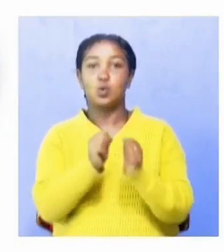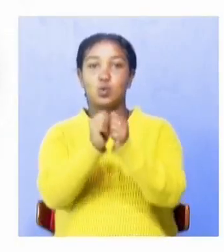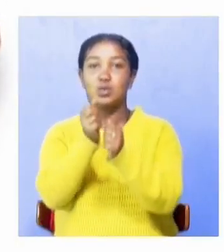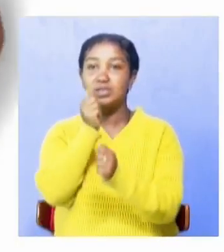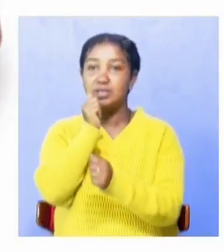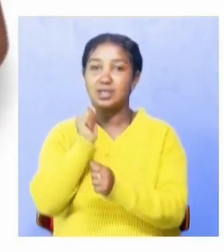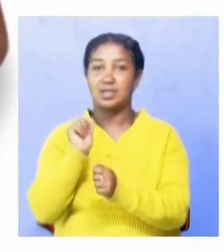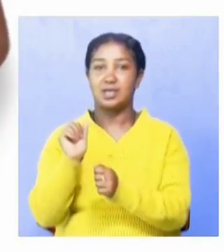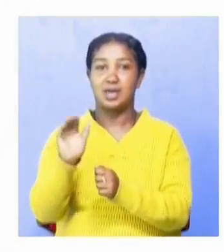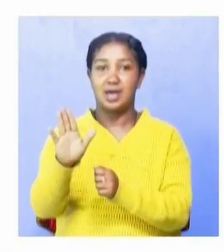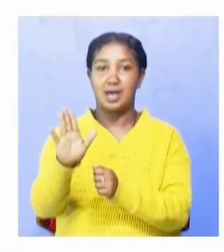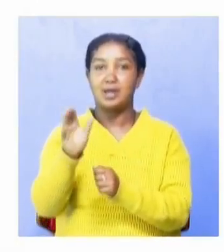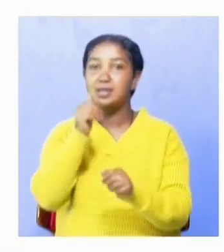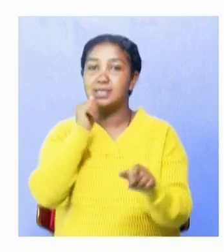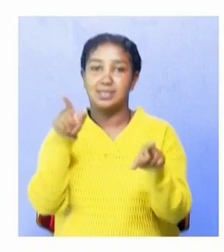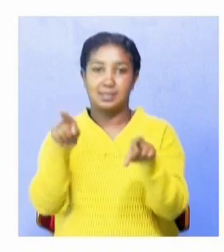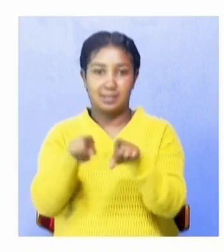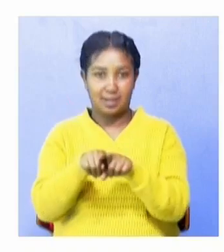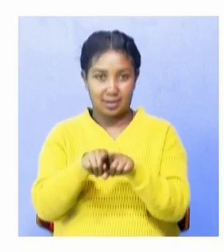her sister.